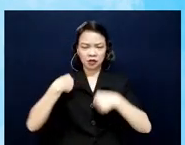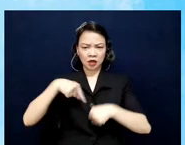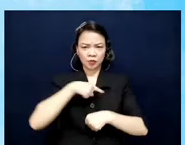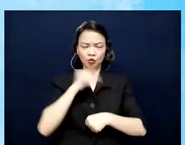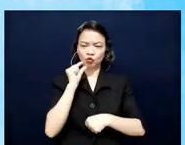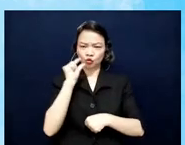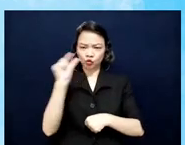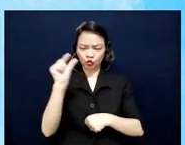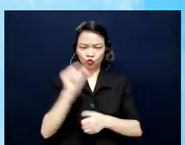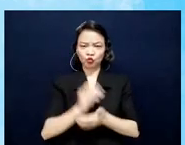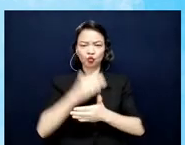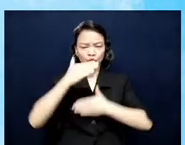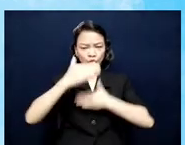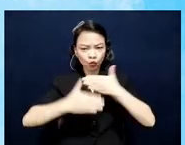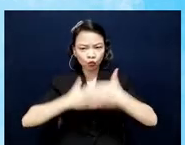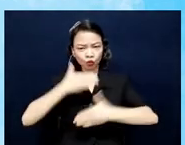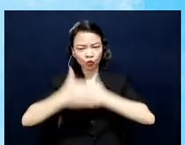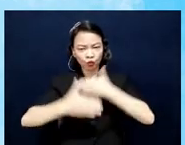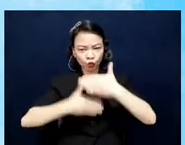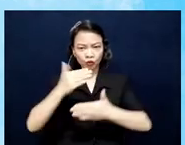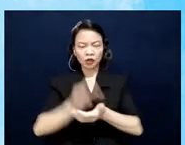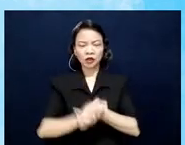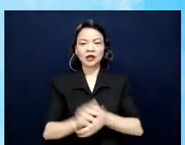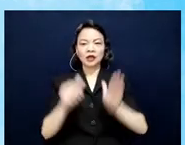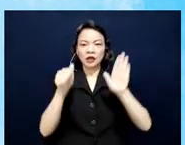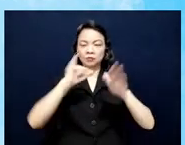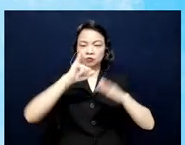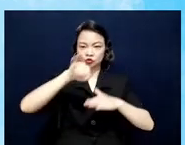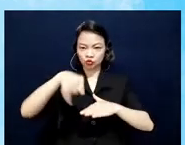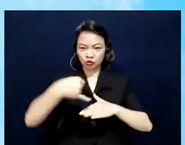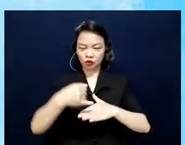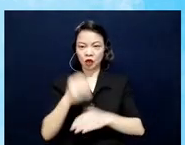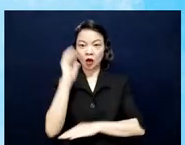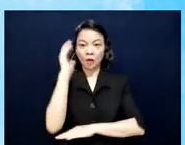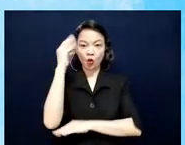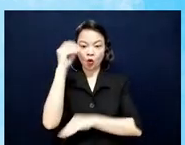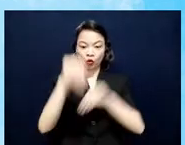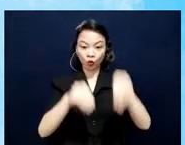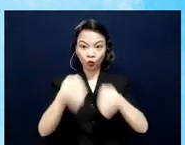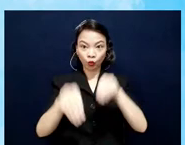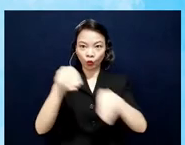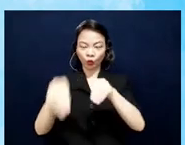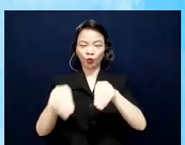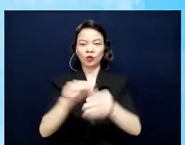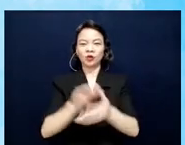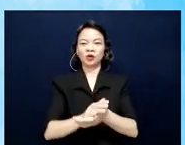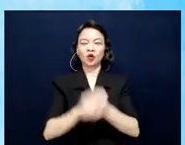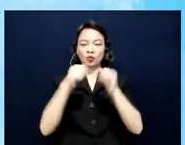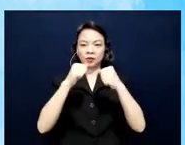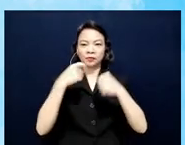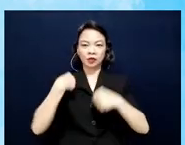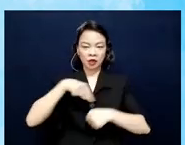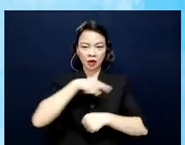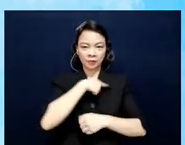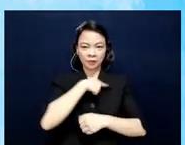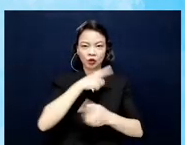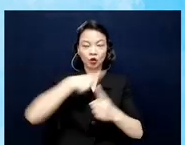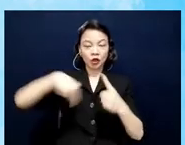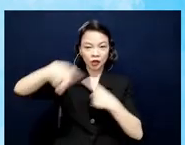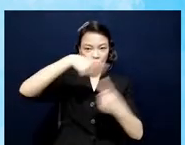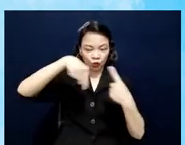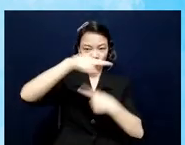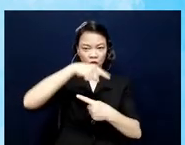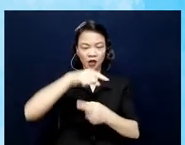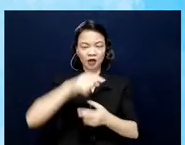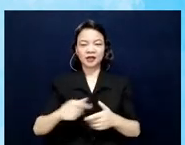part of environmental protection. As you can see, our footprint in Indonesia is beyond the innovative